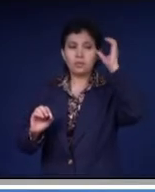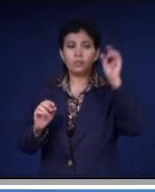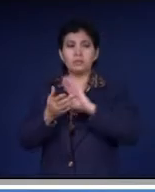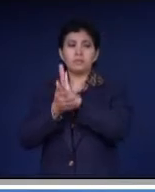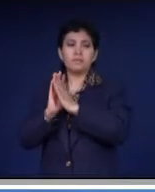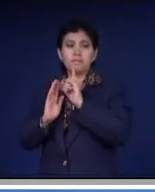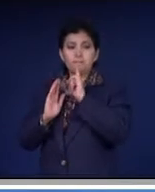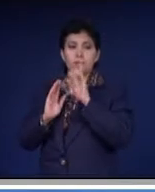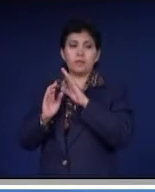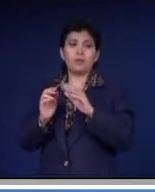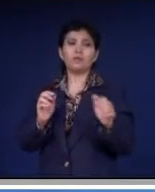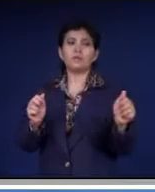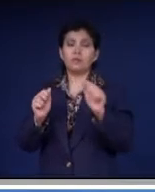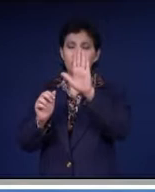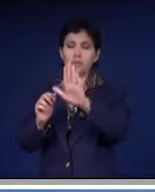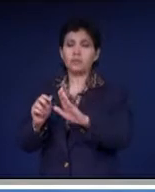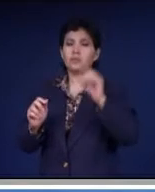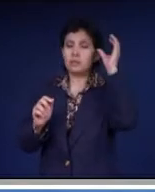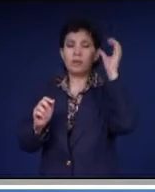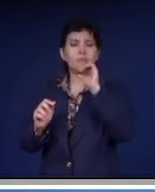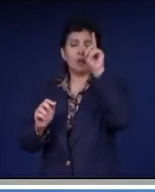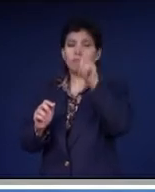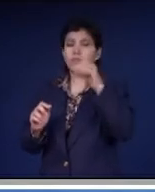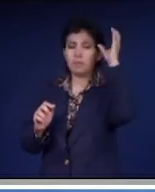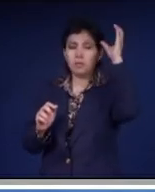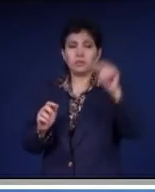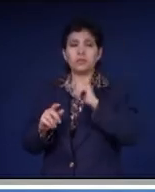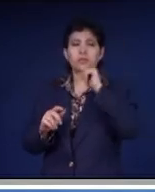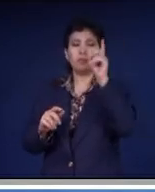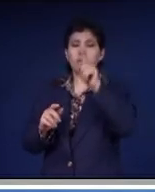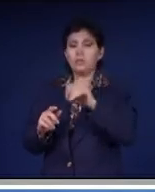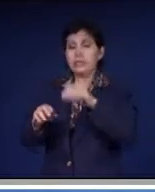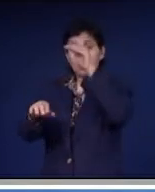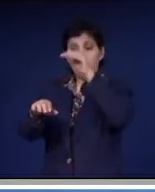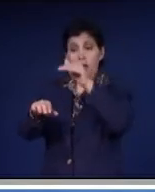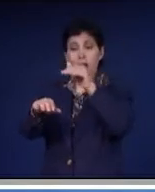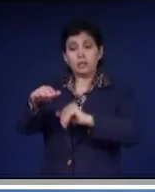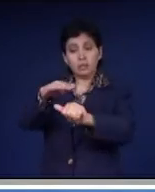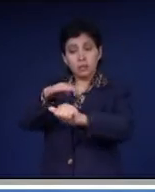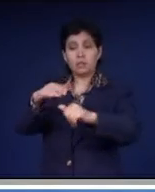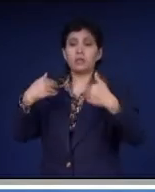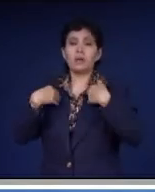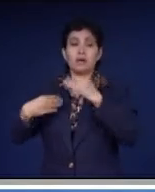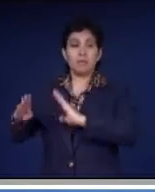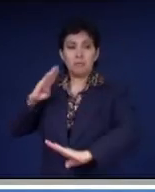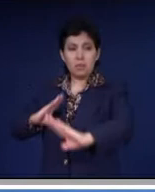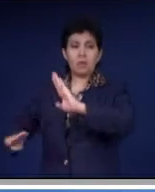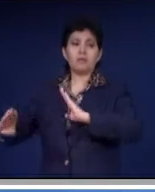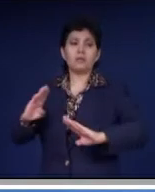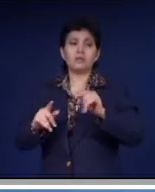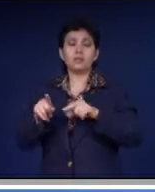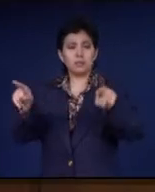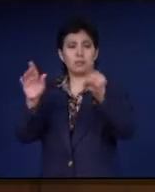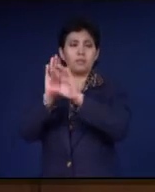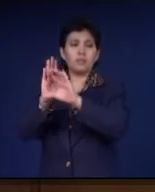is required, no feelings is required. It is solely based on behavior. Like an example